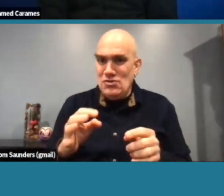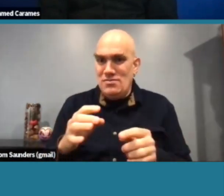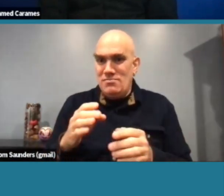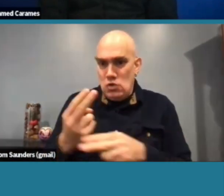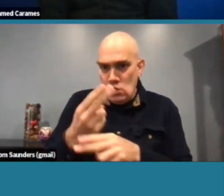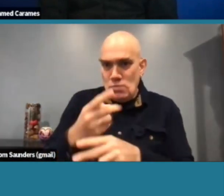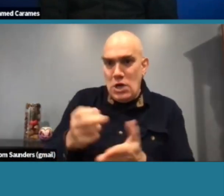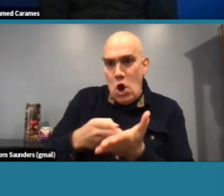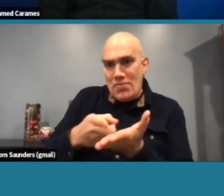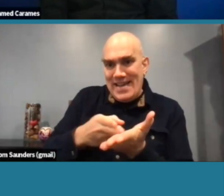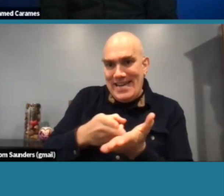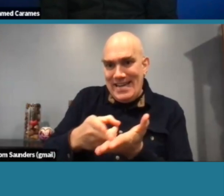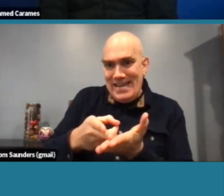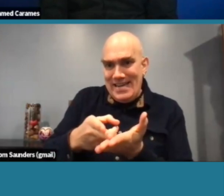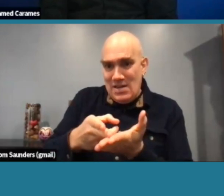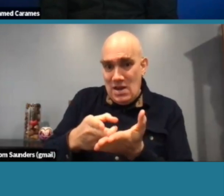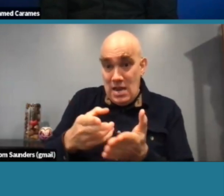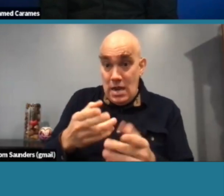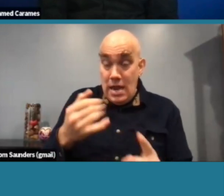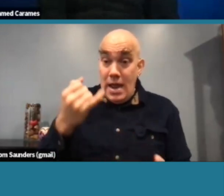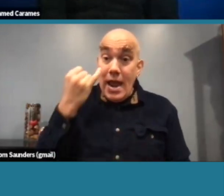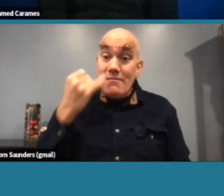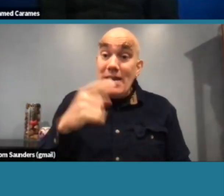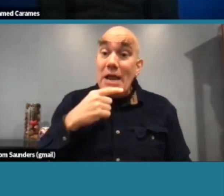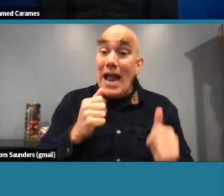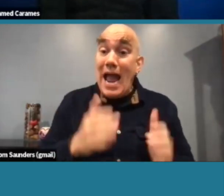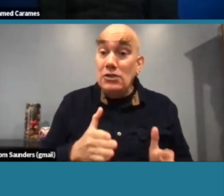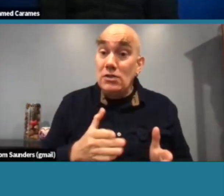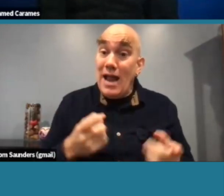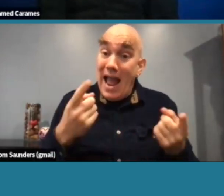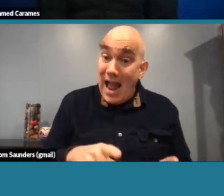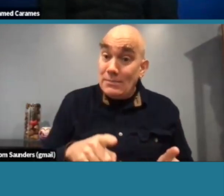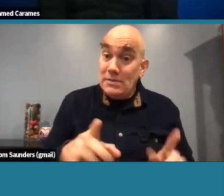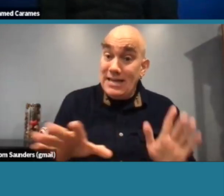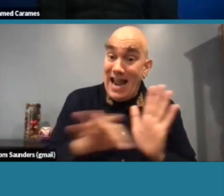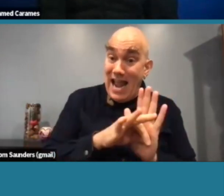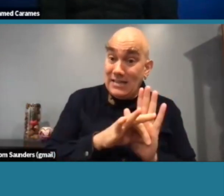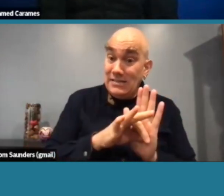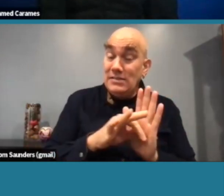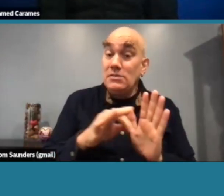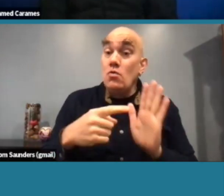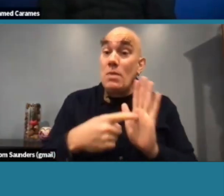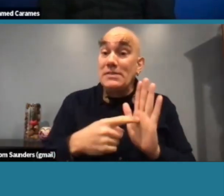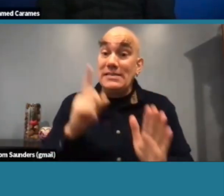or hearing, we're there specifically for the language. And we want to make sure that language is integral to what's